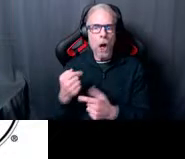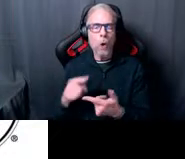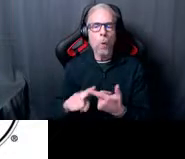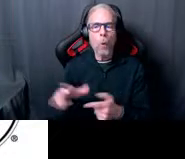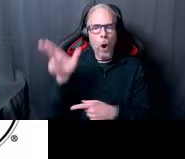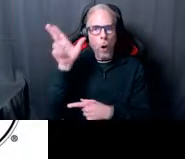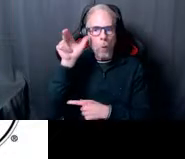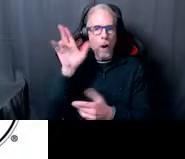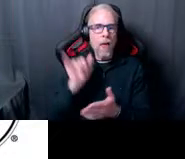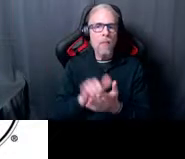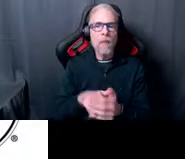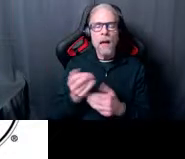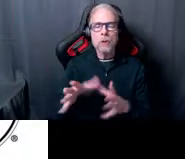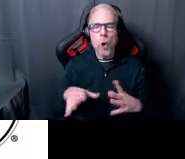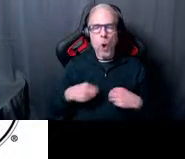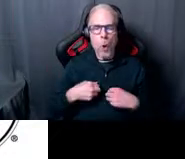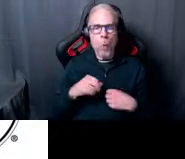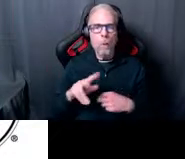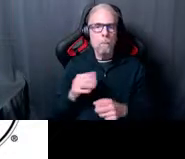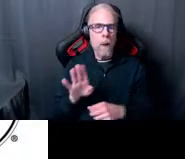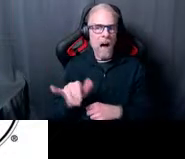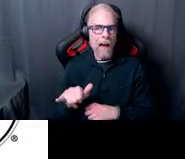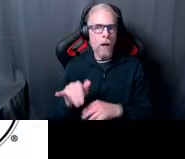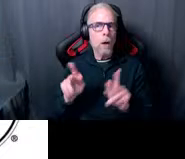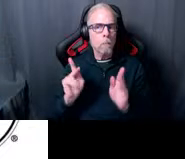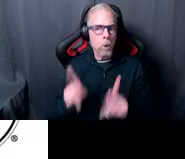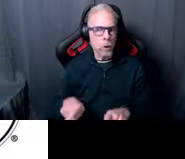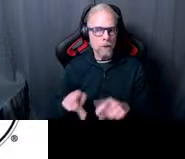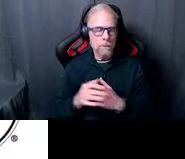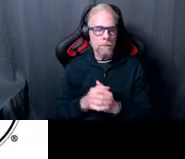owned or possessed by a person.